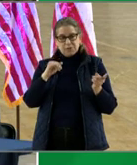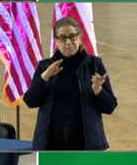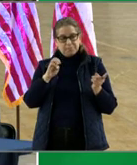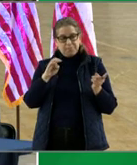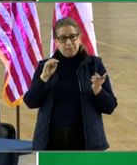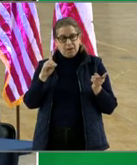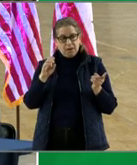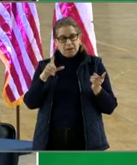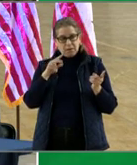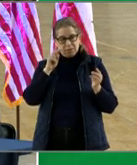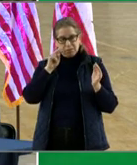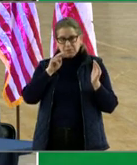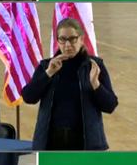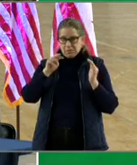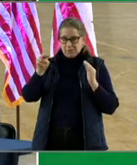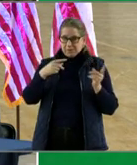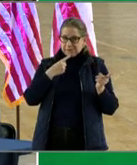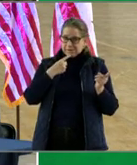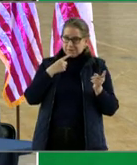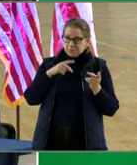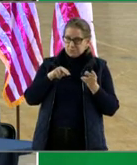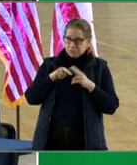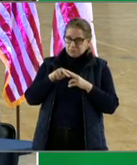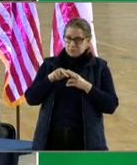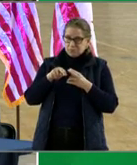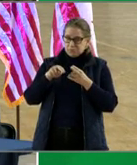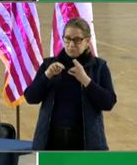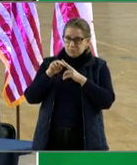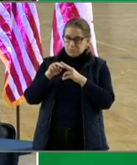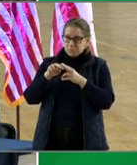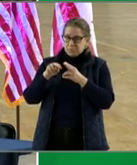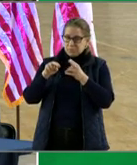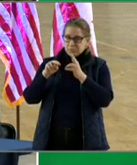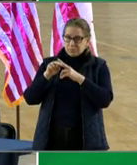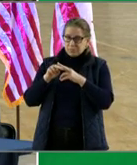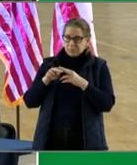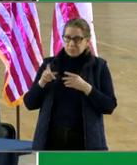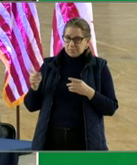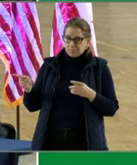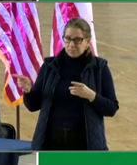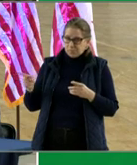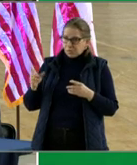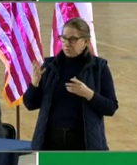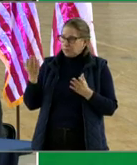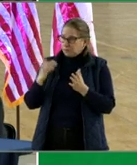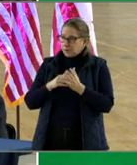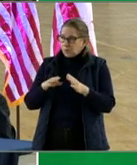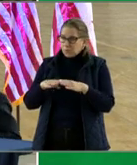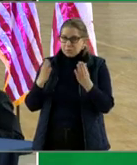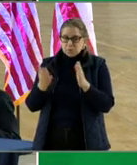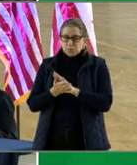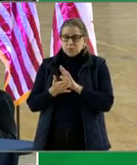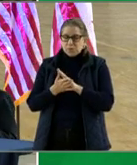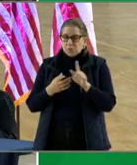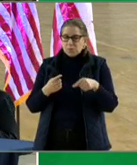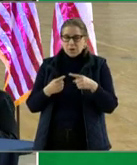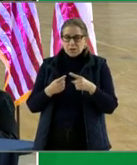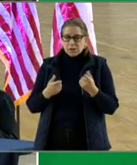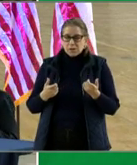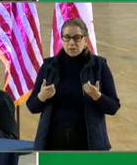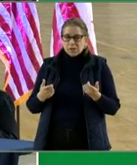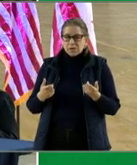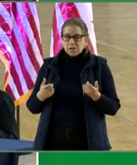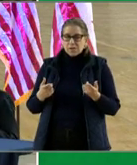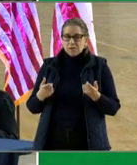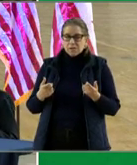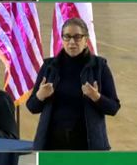not rethinking when you're going to possibly reopen schools, and B, if you are, do you have a